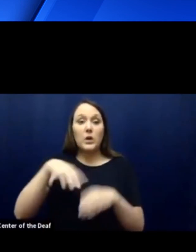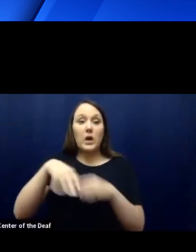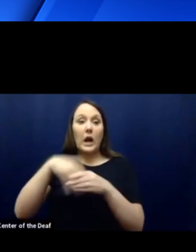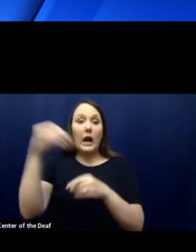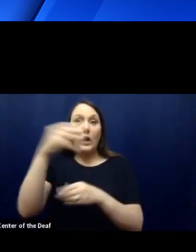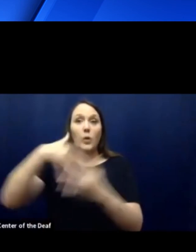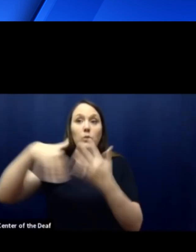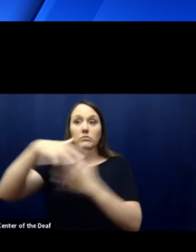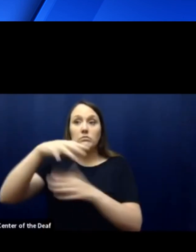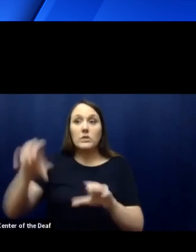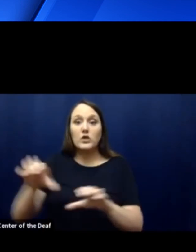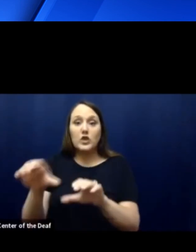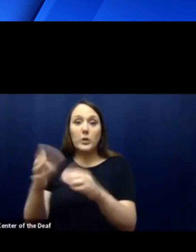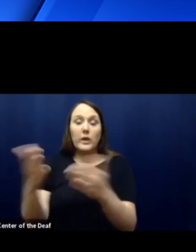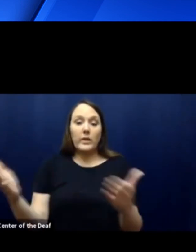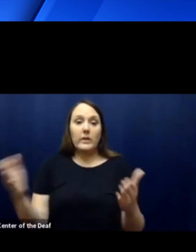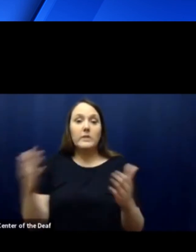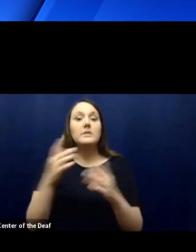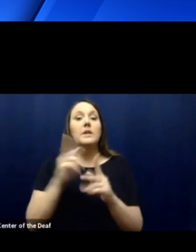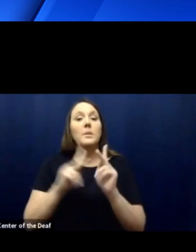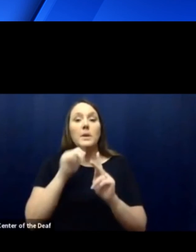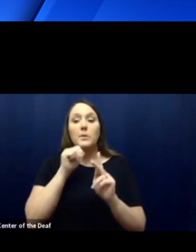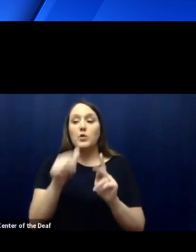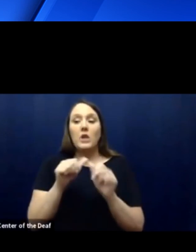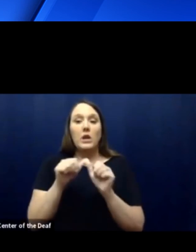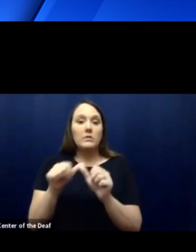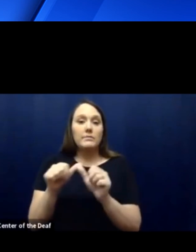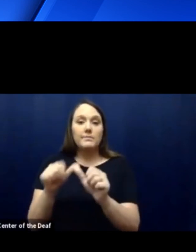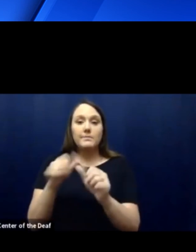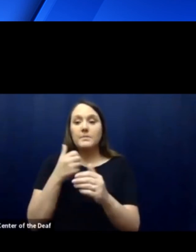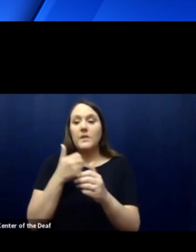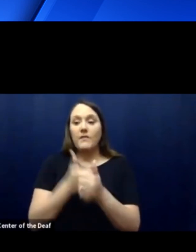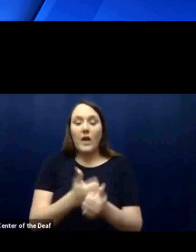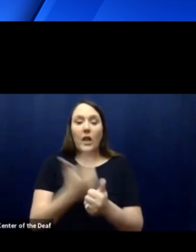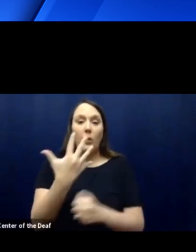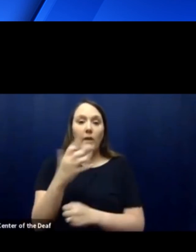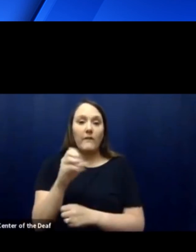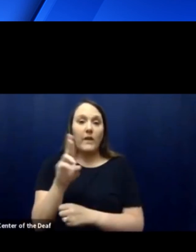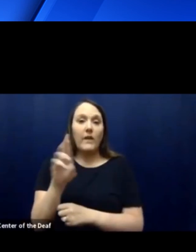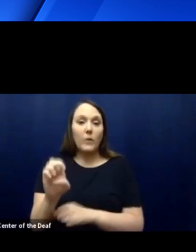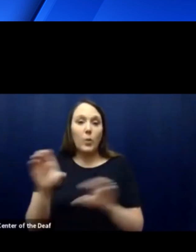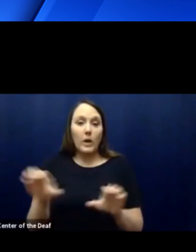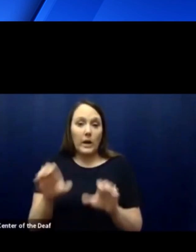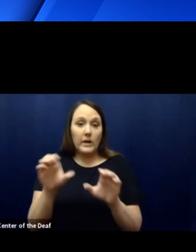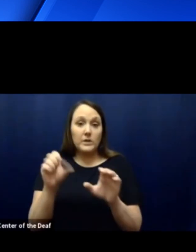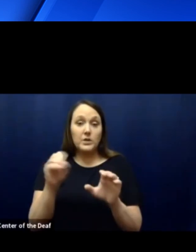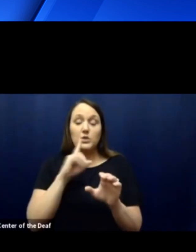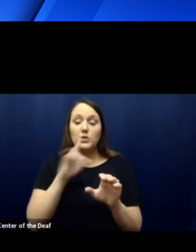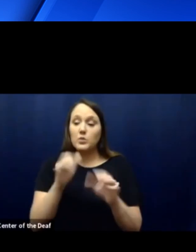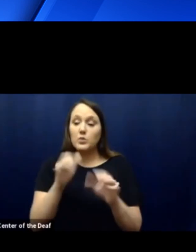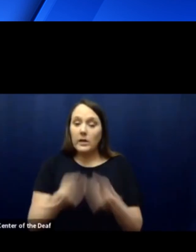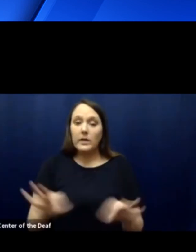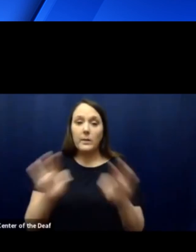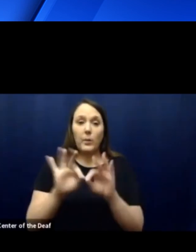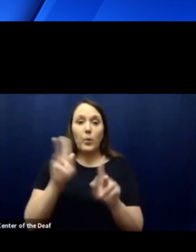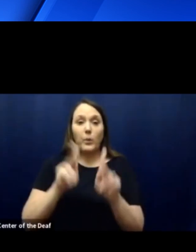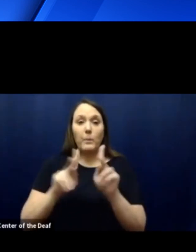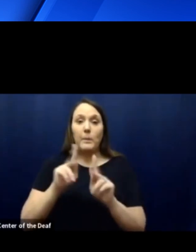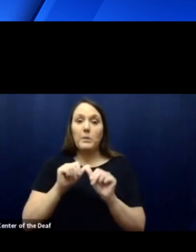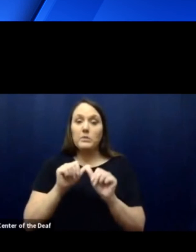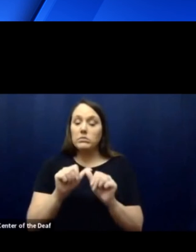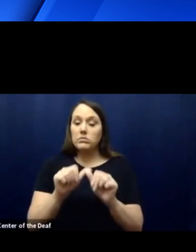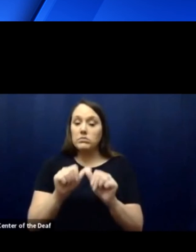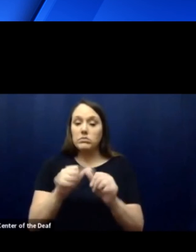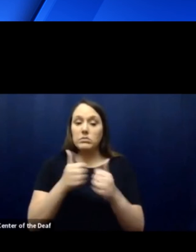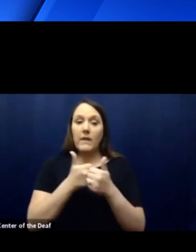and honestly because people are not consistently observing the 5 core actions. So it's really important for people to consistently observe the 5